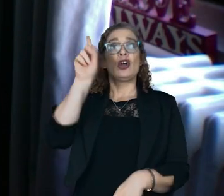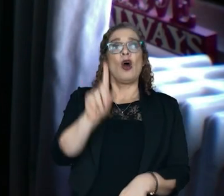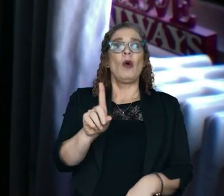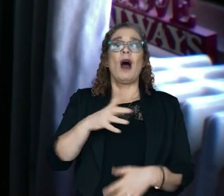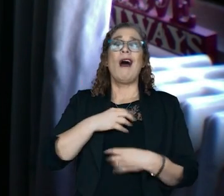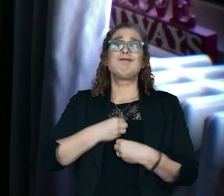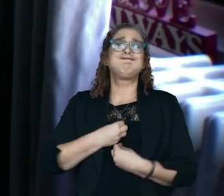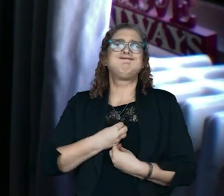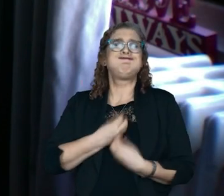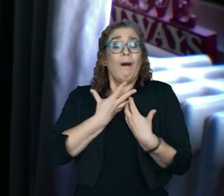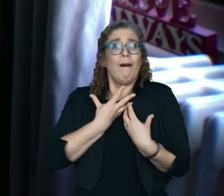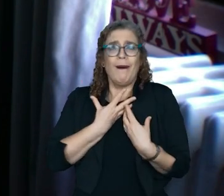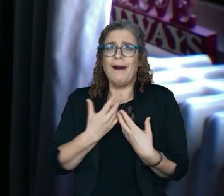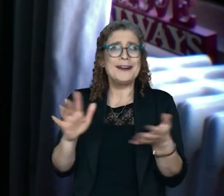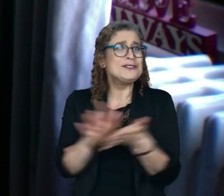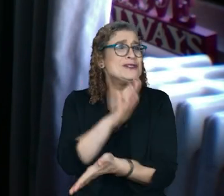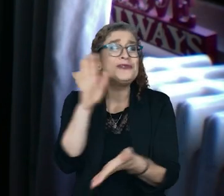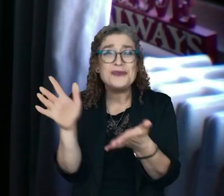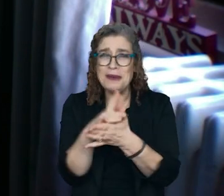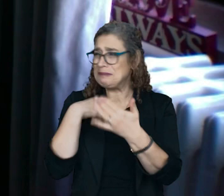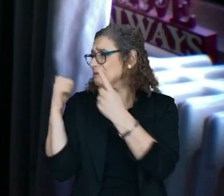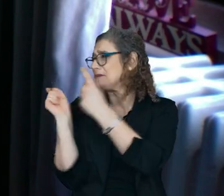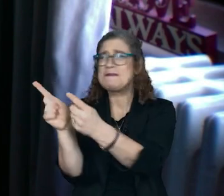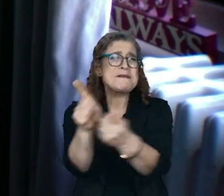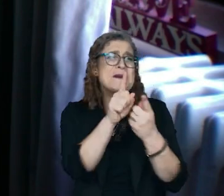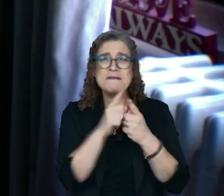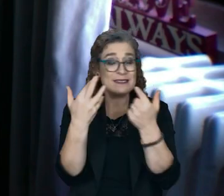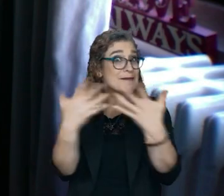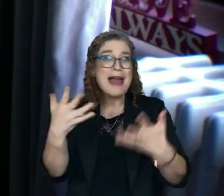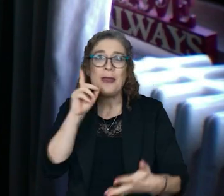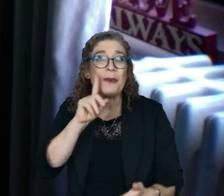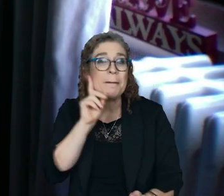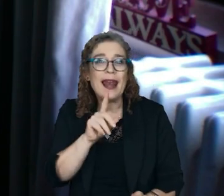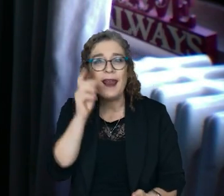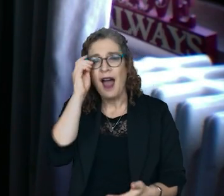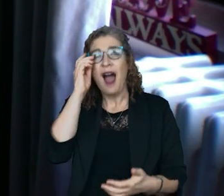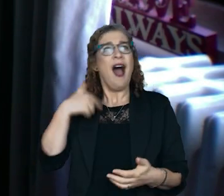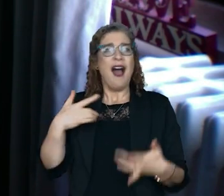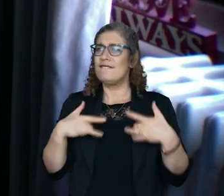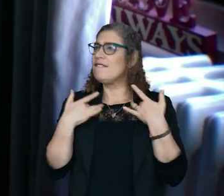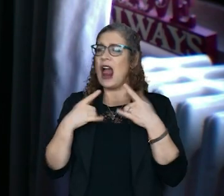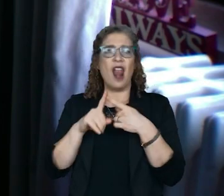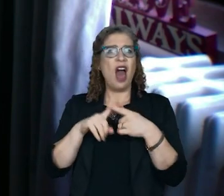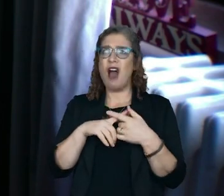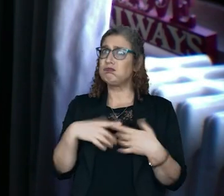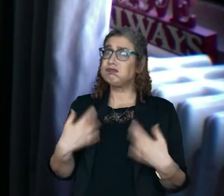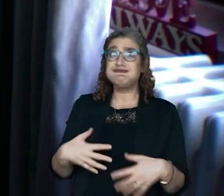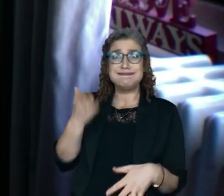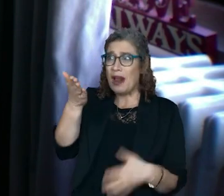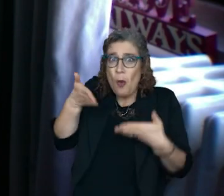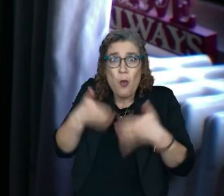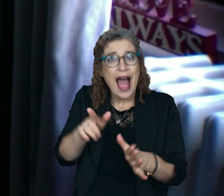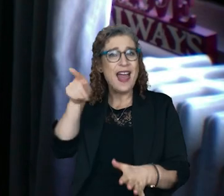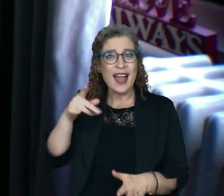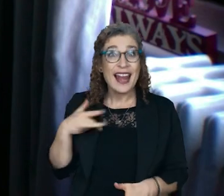know such a wonderful group of women, and with huge admiration for the ways in which they live out their Christian lives